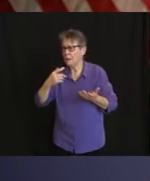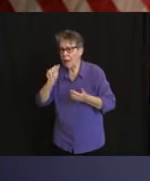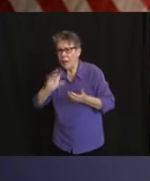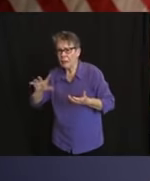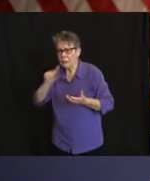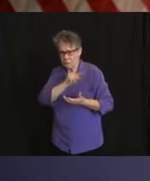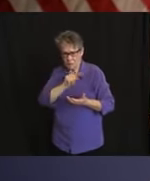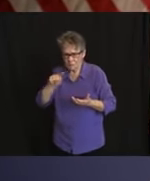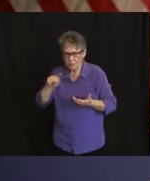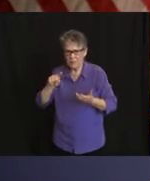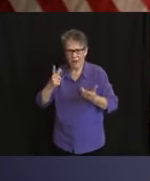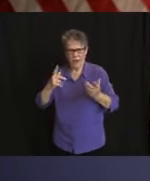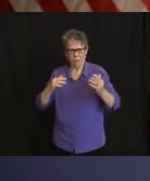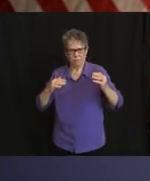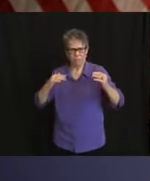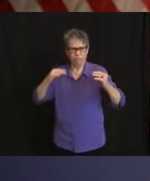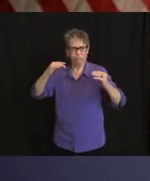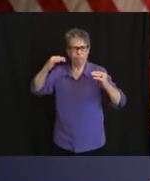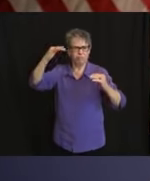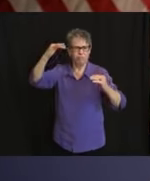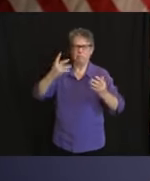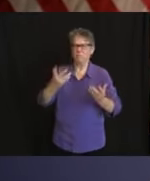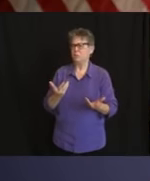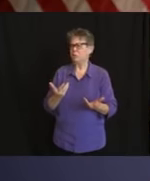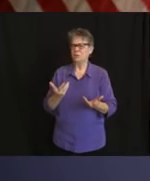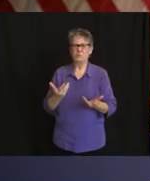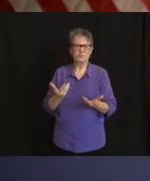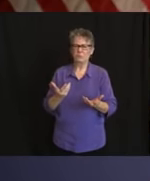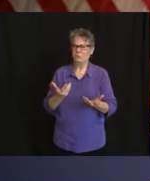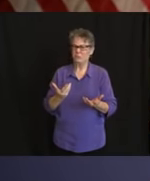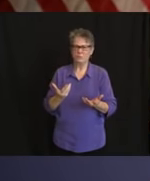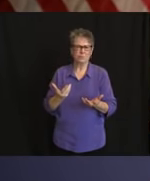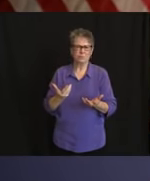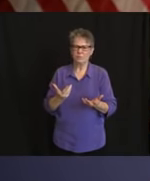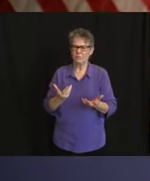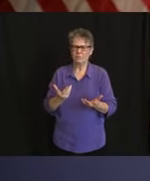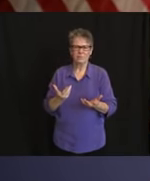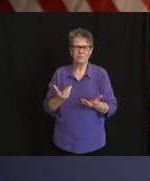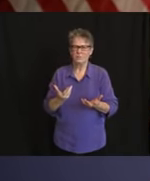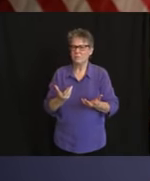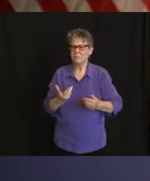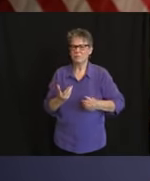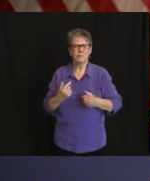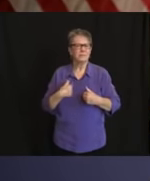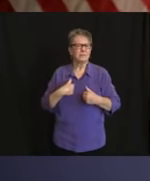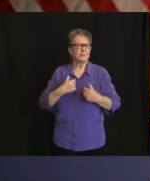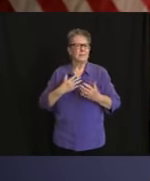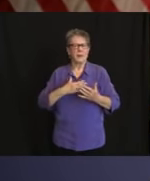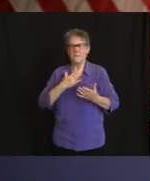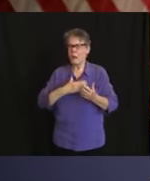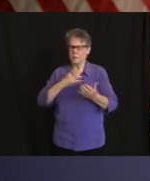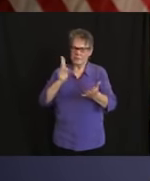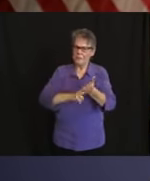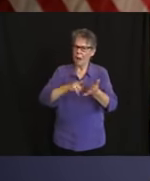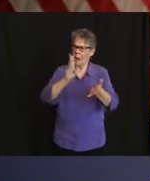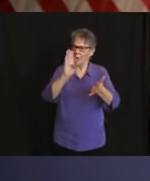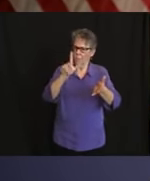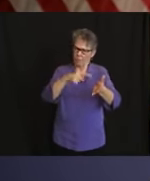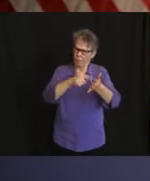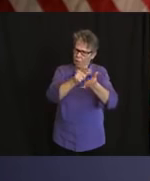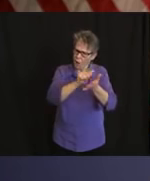with a regular rhythm, with a lot more texture on the, not just race clearly, but a lot more demographic information. And again, race has